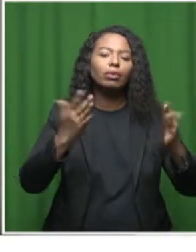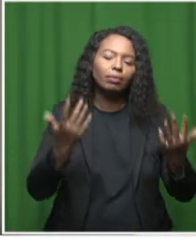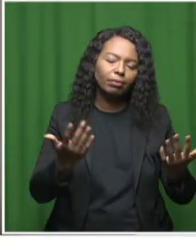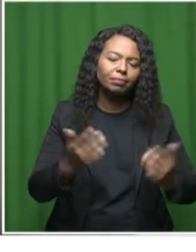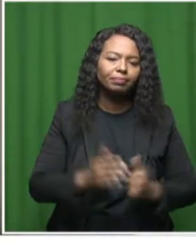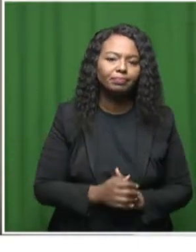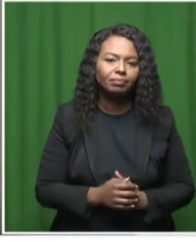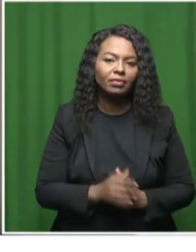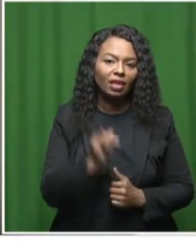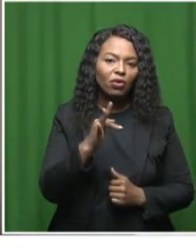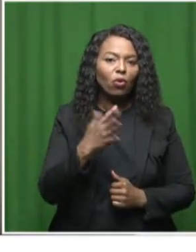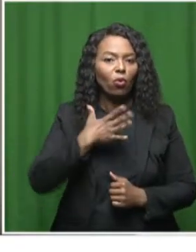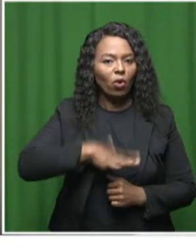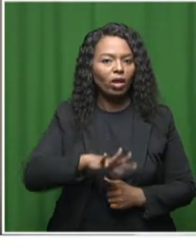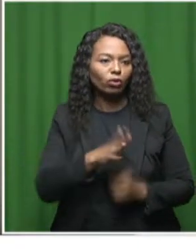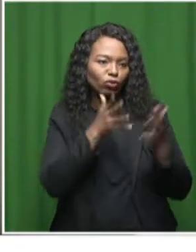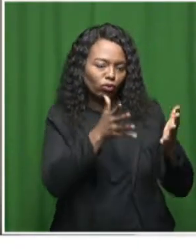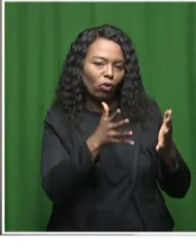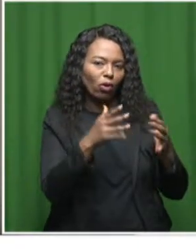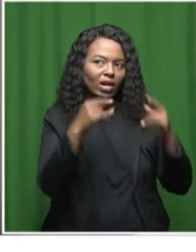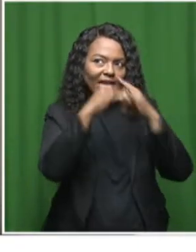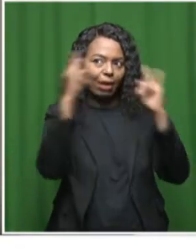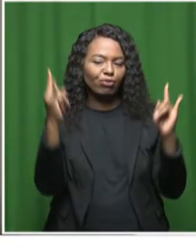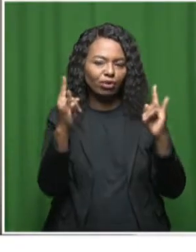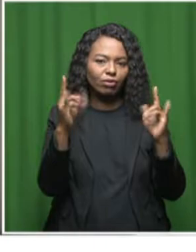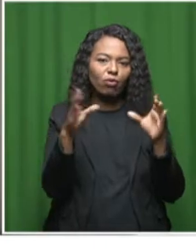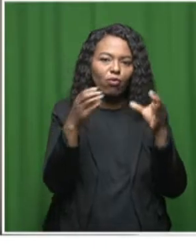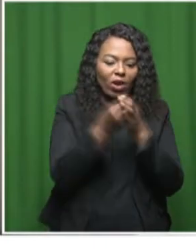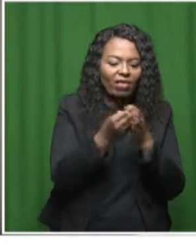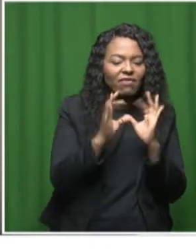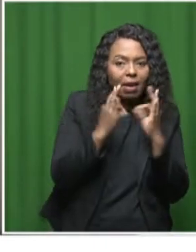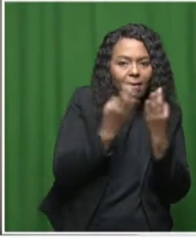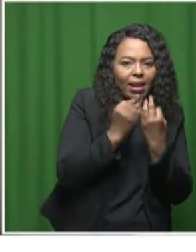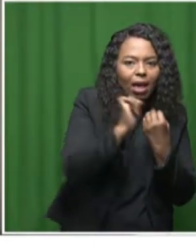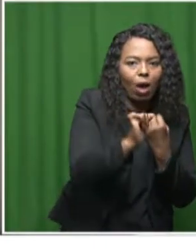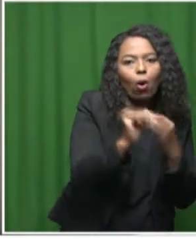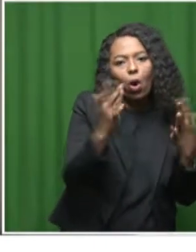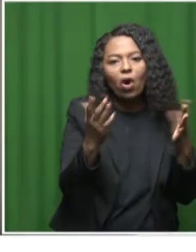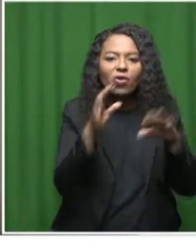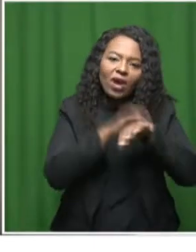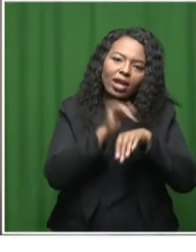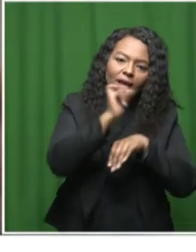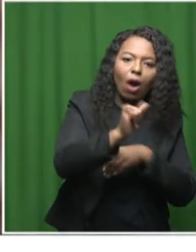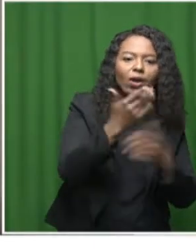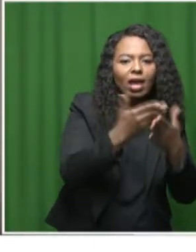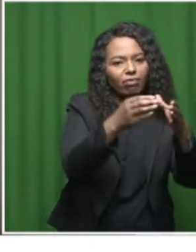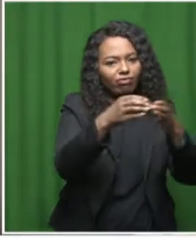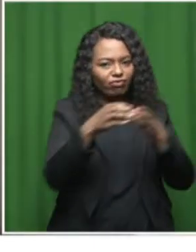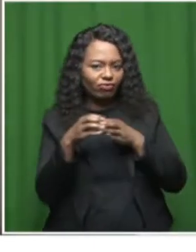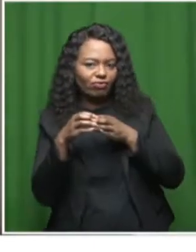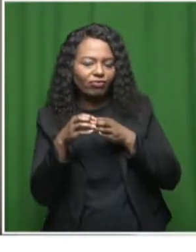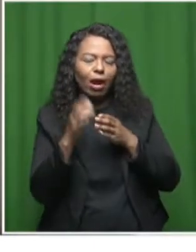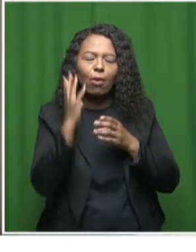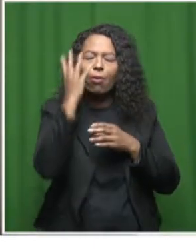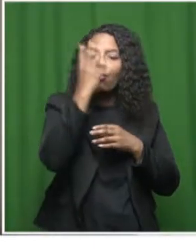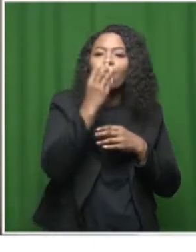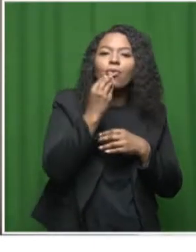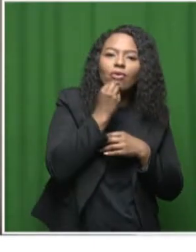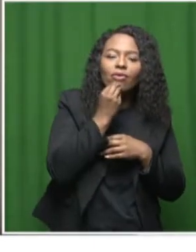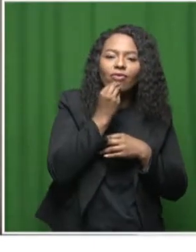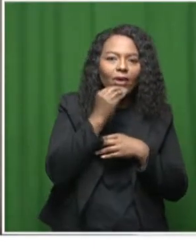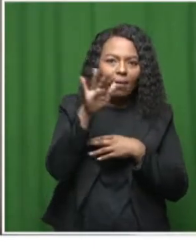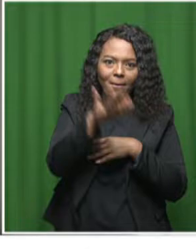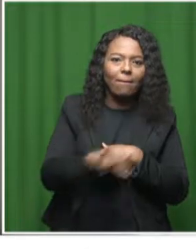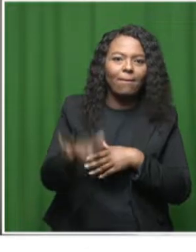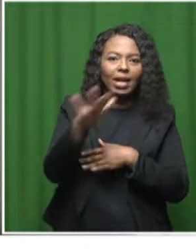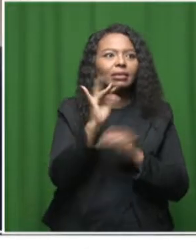certainly if you're on one of our pop-up camping trips, it'll be just you and your family or your group of friends, and you have these beautiful wild areas all to yourself.